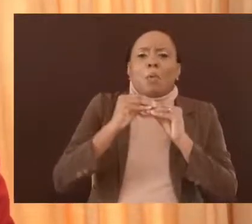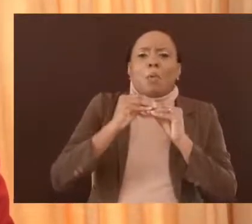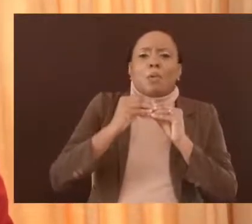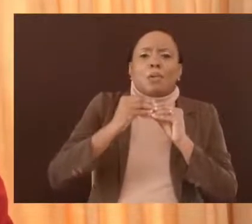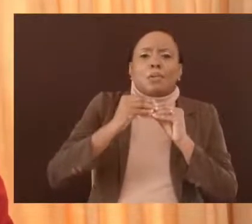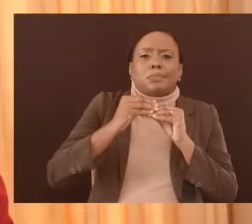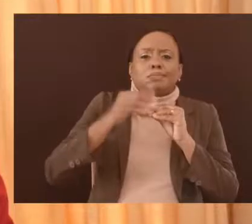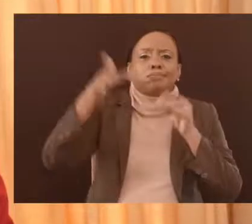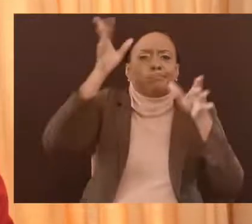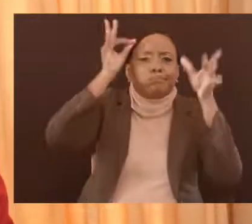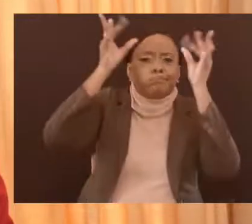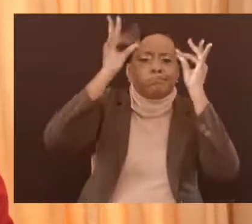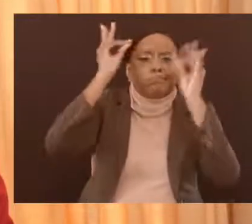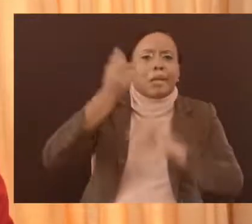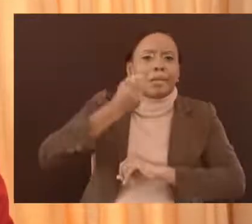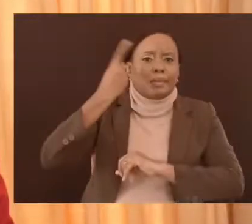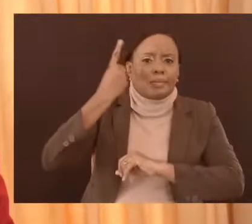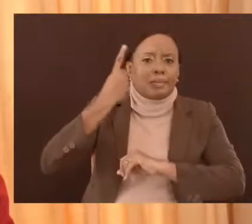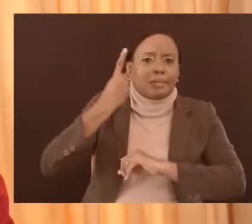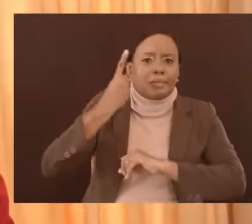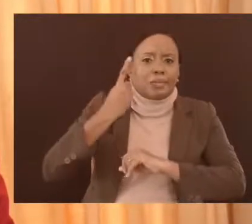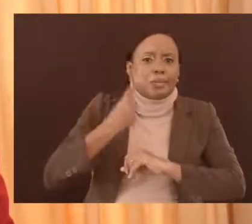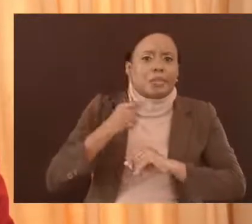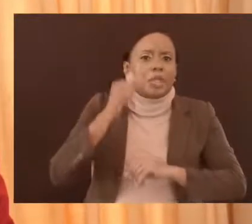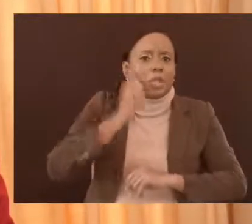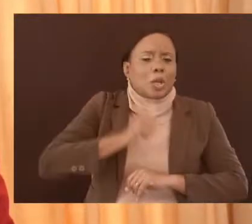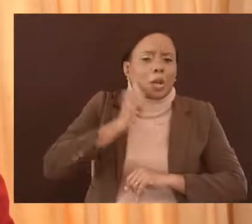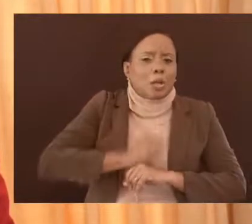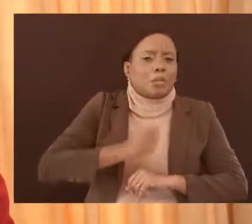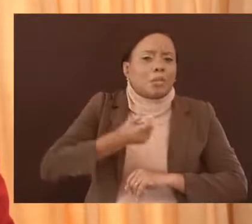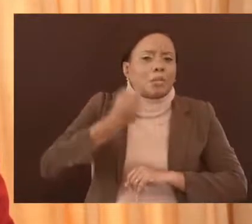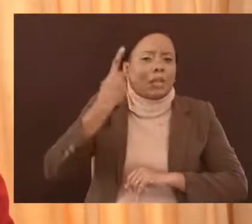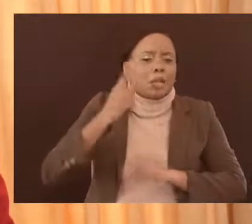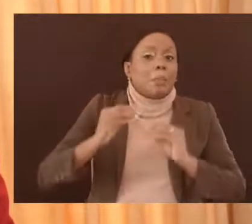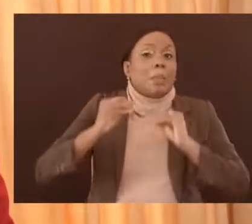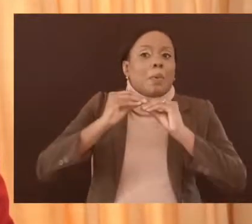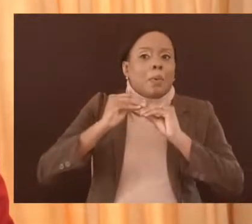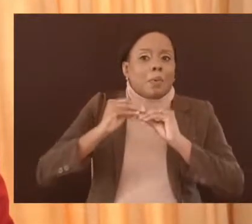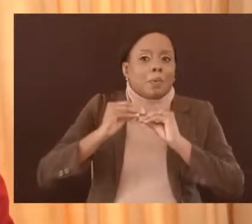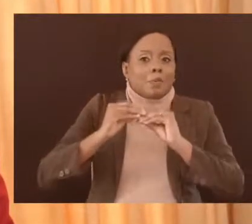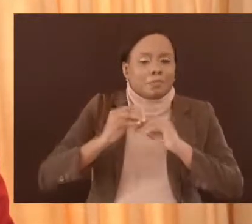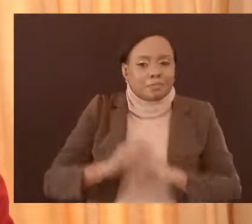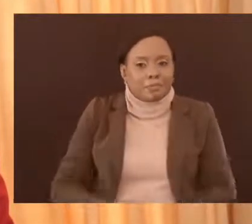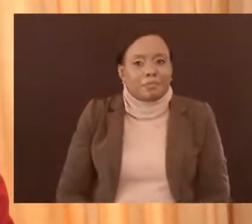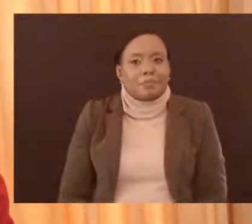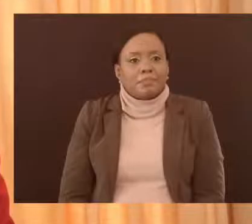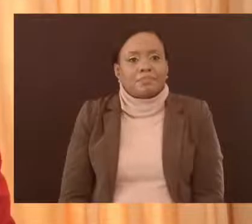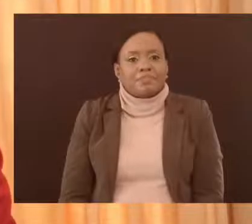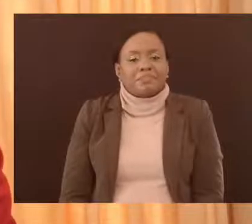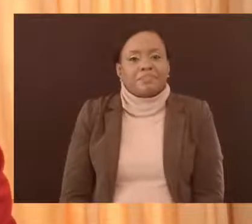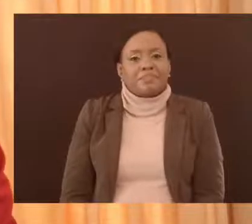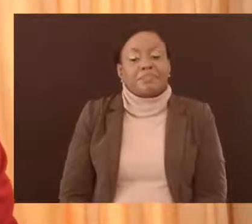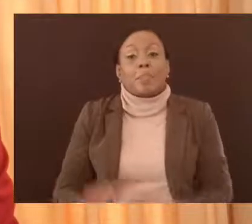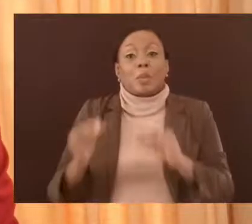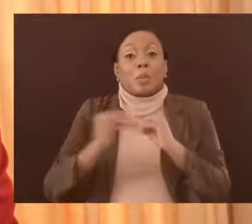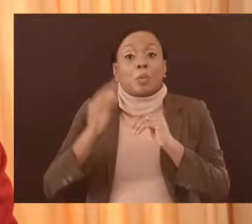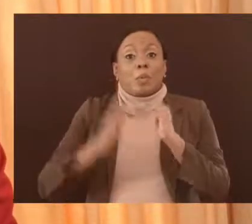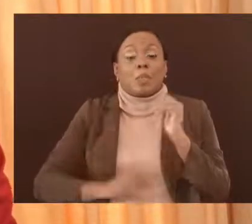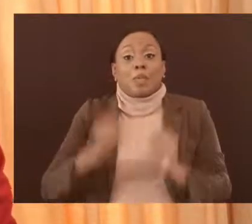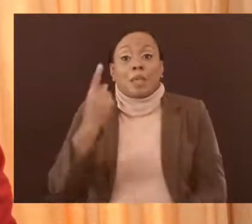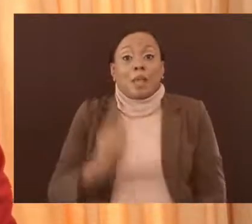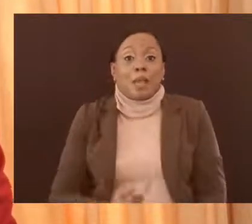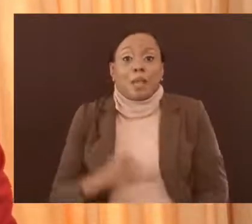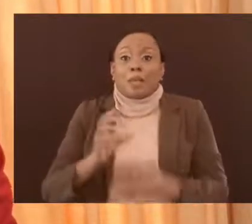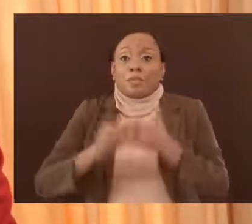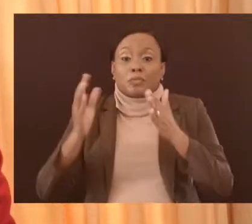concepts than their male counterparts in each of the sections of the paper. Also, that more than half of the students continue to be challenged